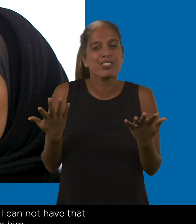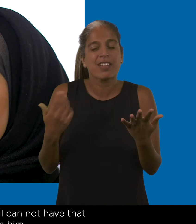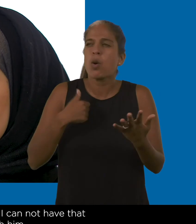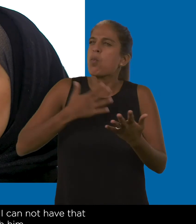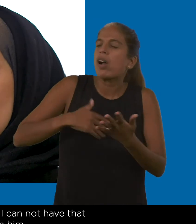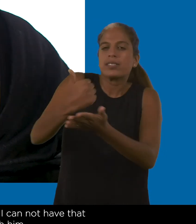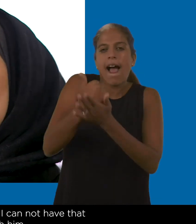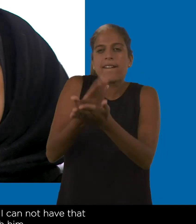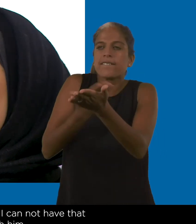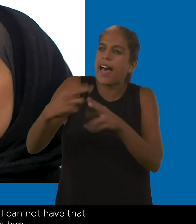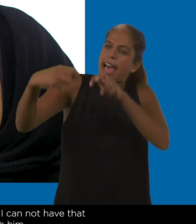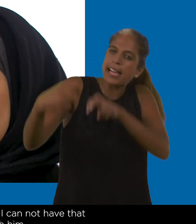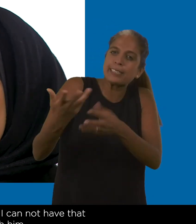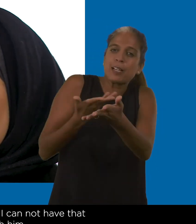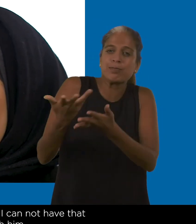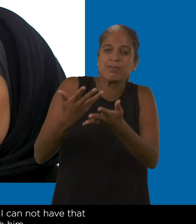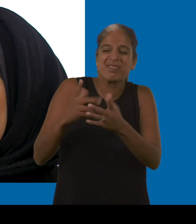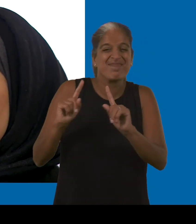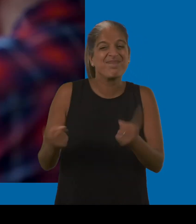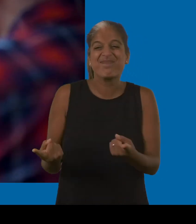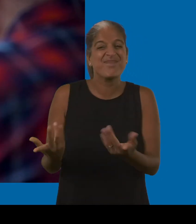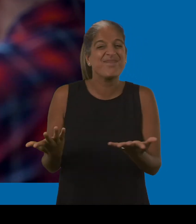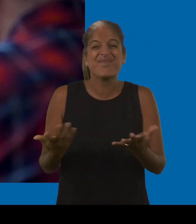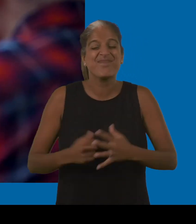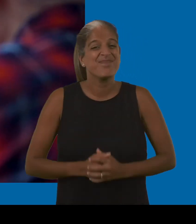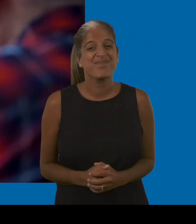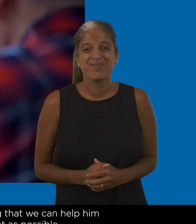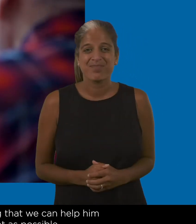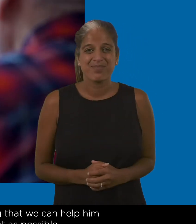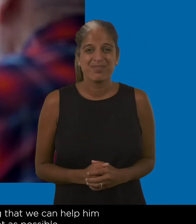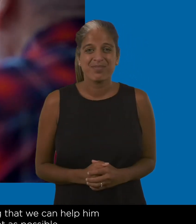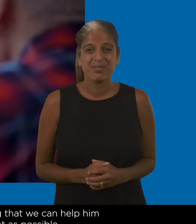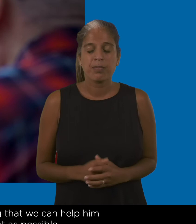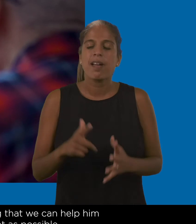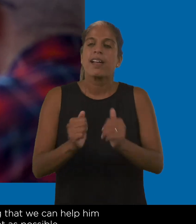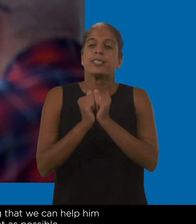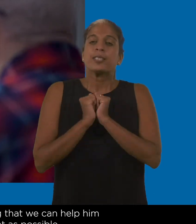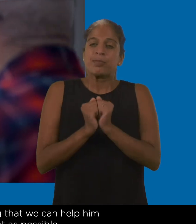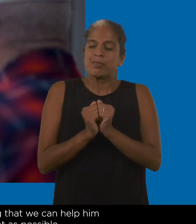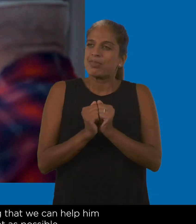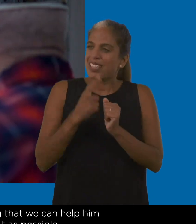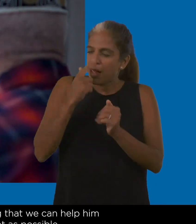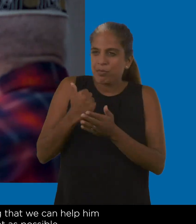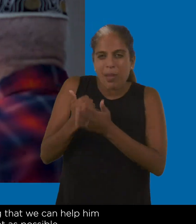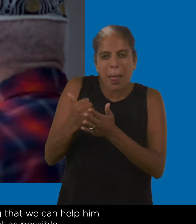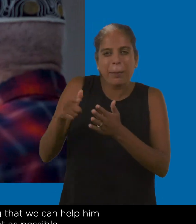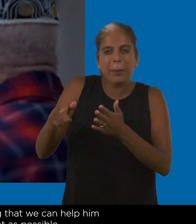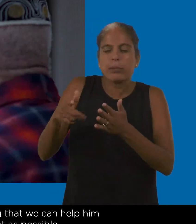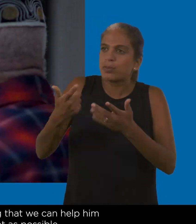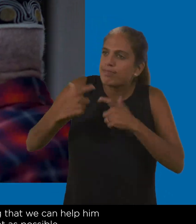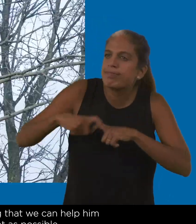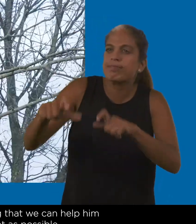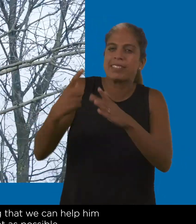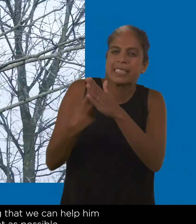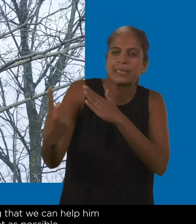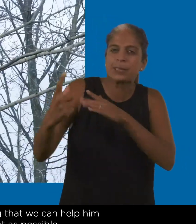any advice, I know I can't have that conversation with him. But the rewarding part is knowing that we can help him to